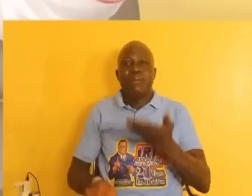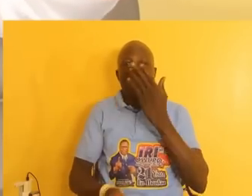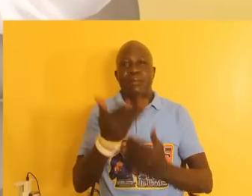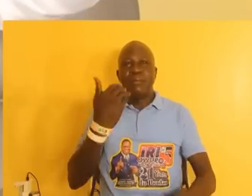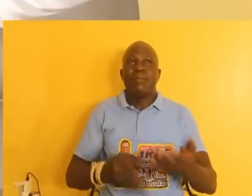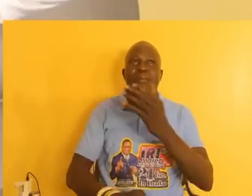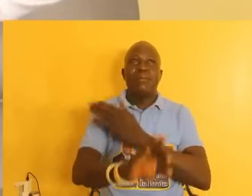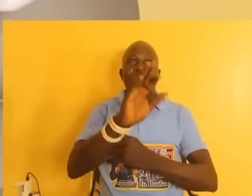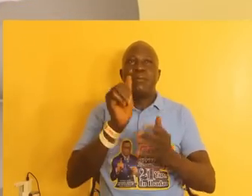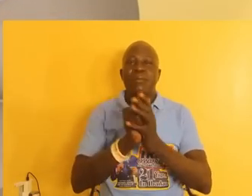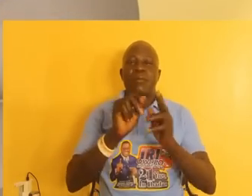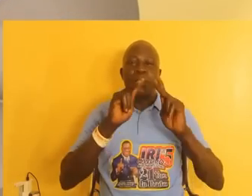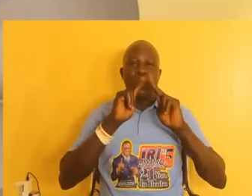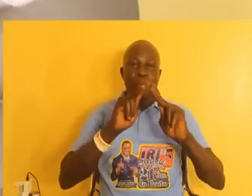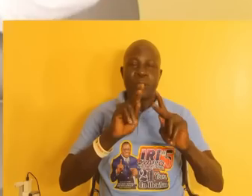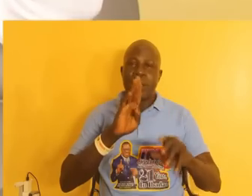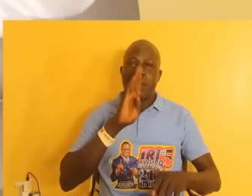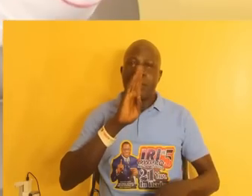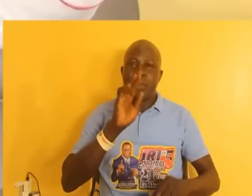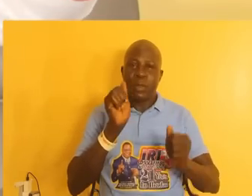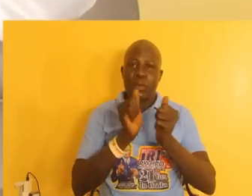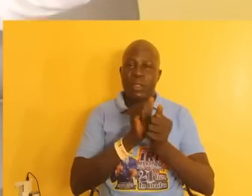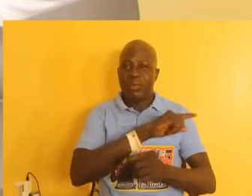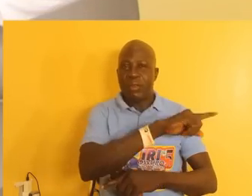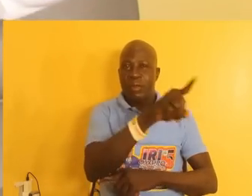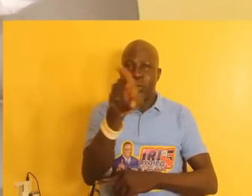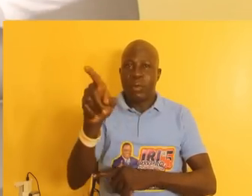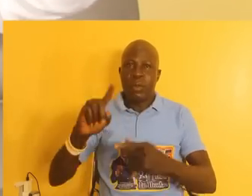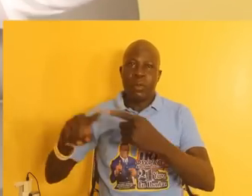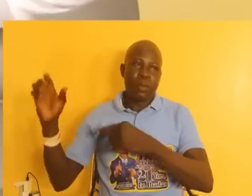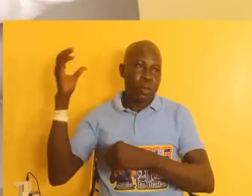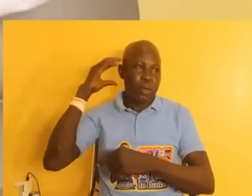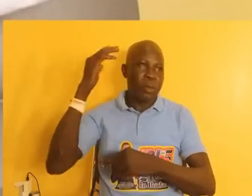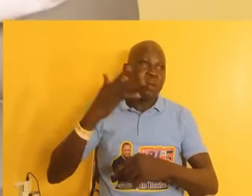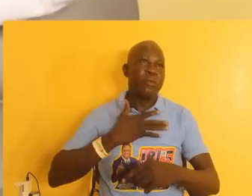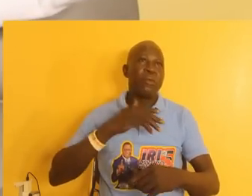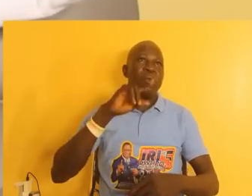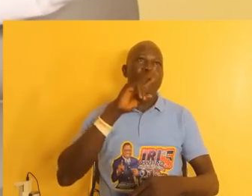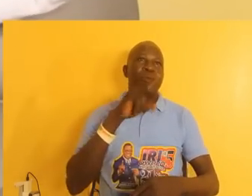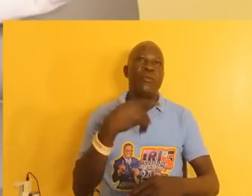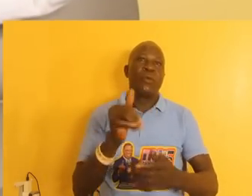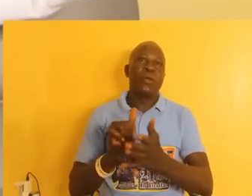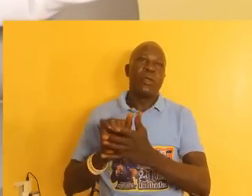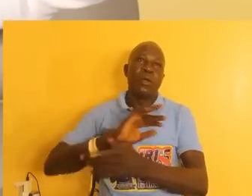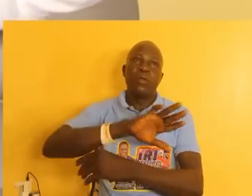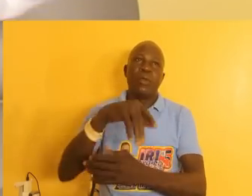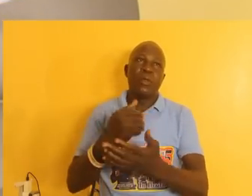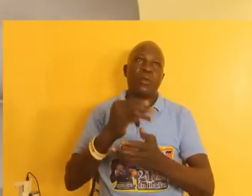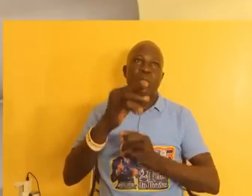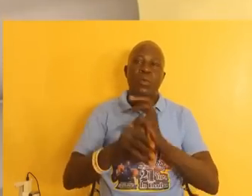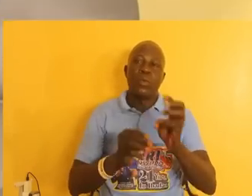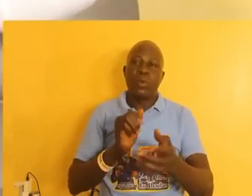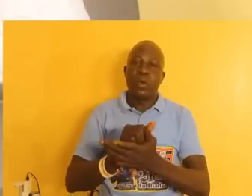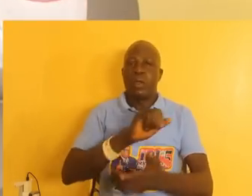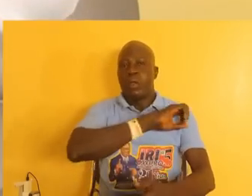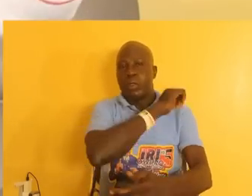a god of peace yo wa pelu gbogbo eniyan be with everyone gbo ohun me sharing my voice jake jadu agbaye all over the